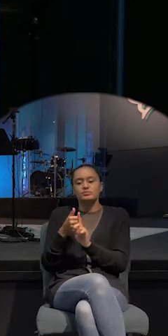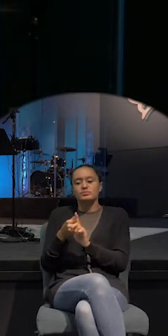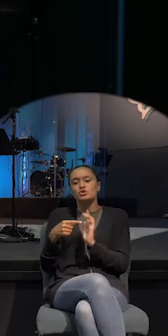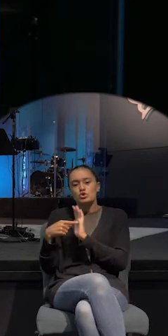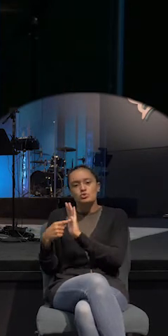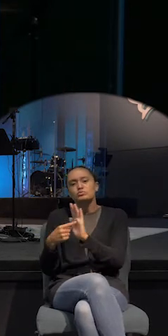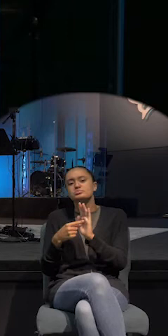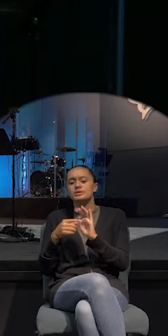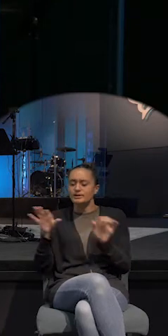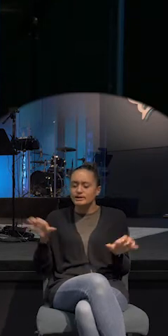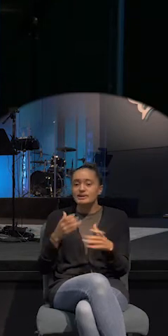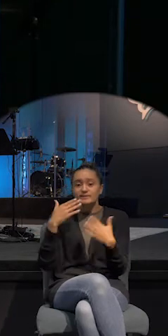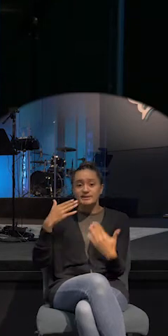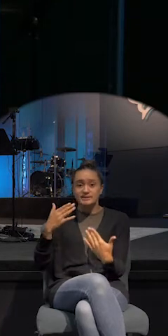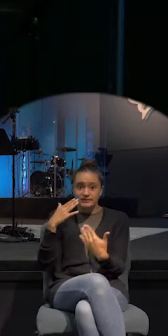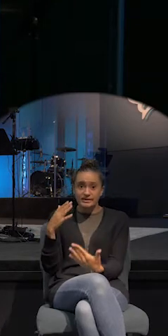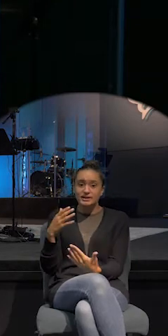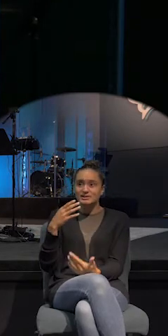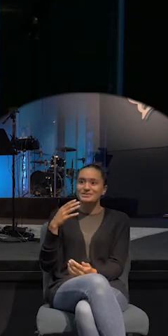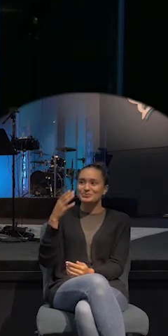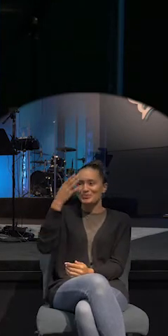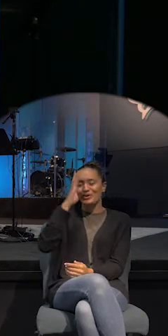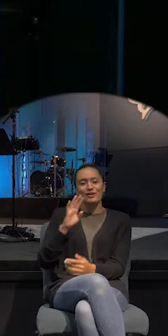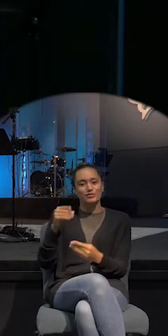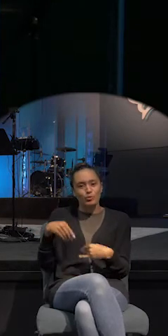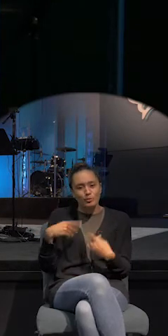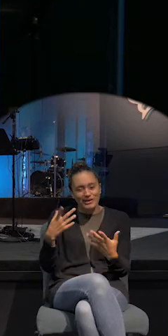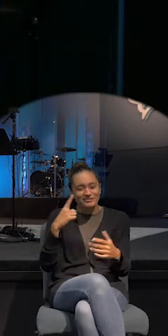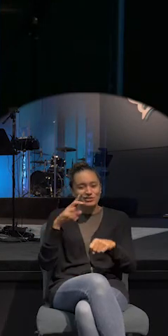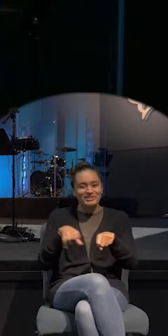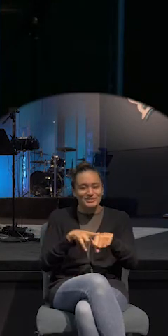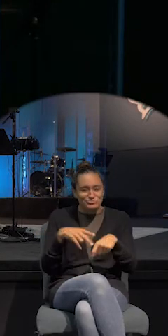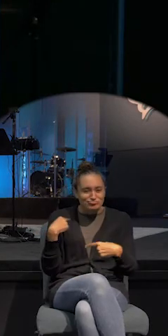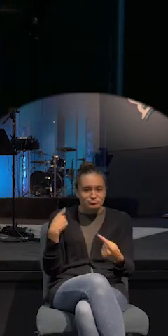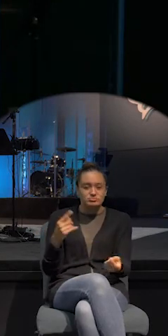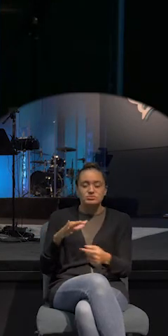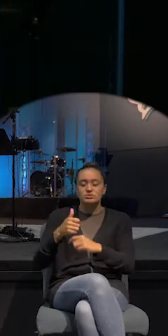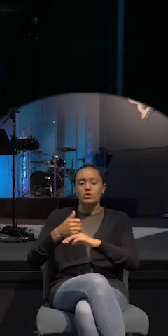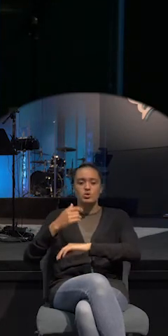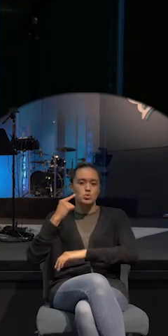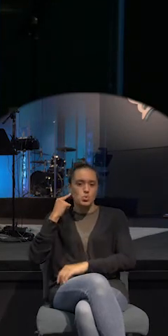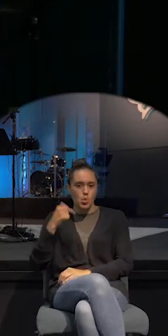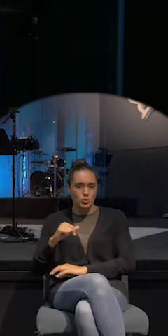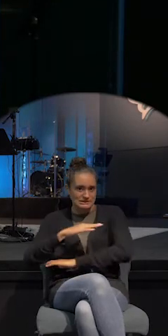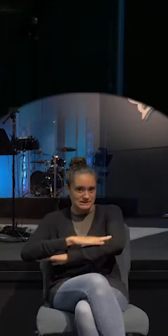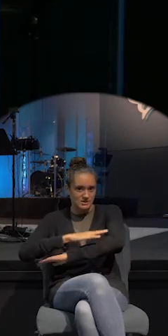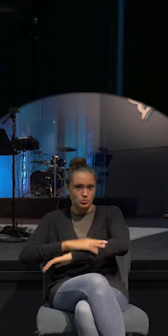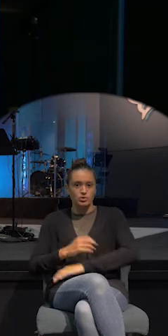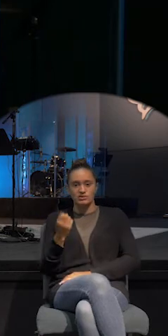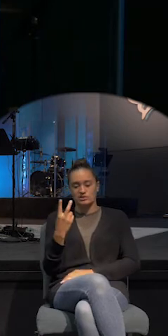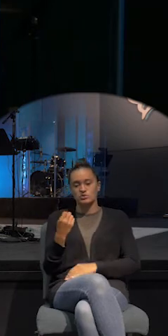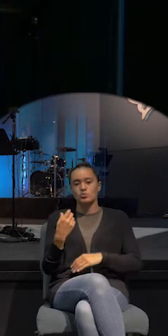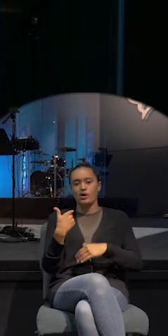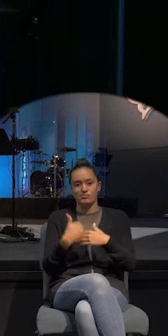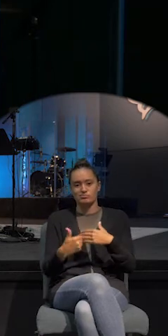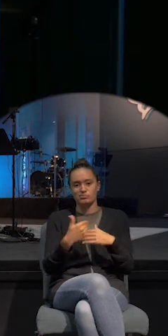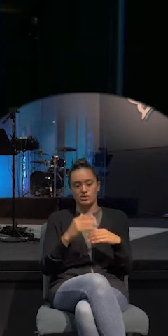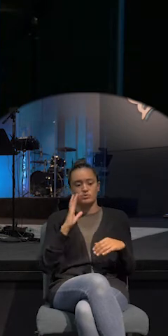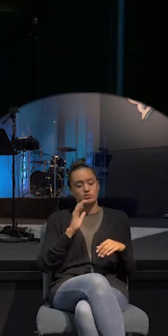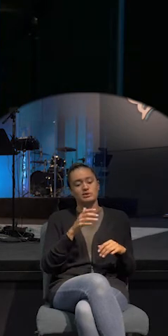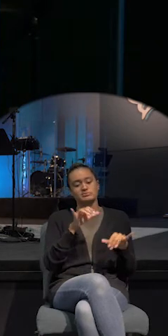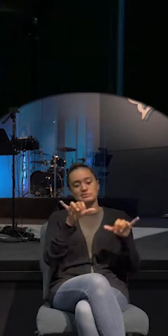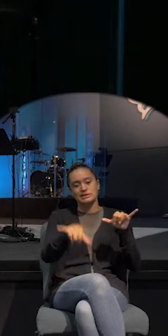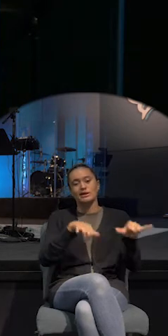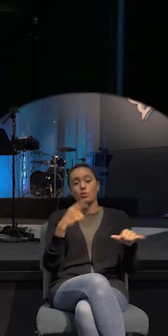to God for providing for the nation. It was placed on a golden table, and the 12 loaves would remain a week and then